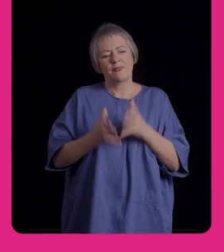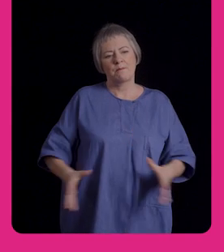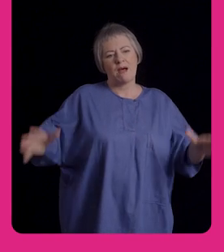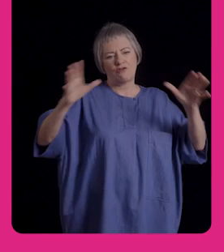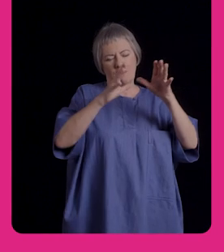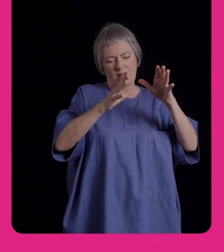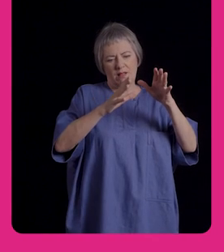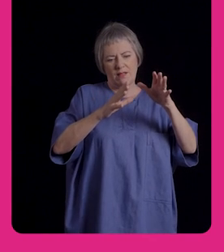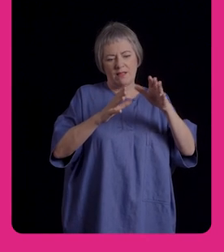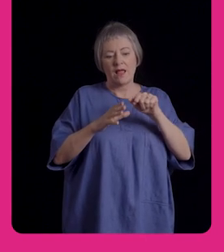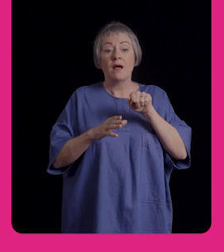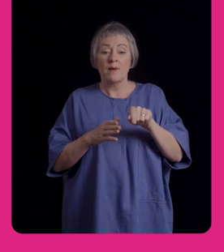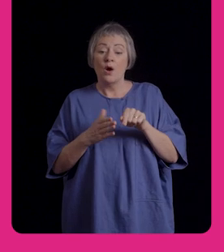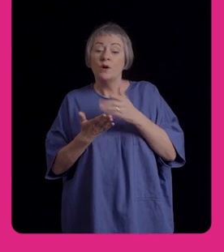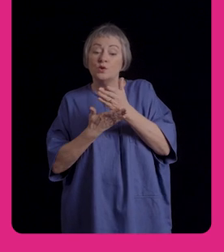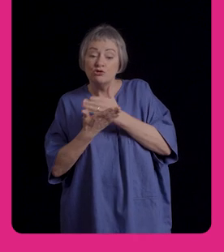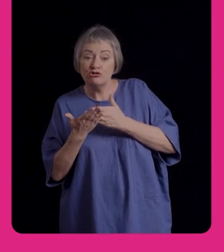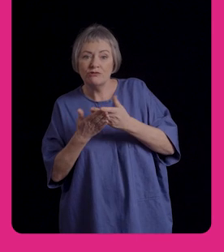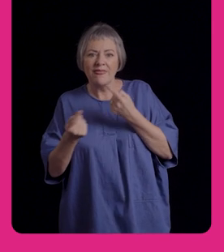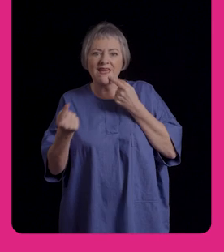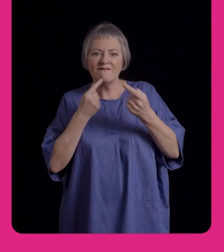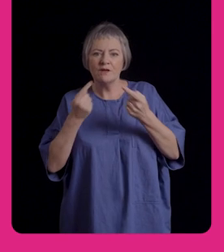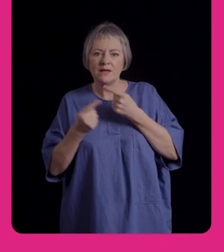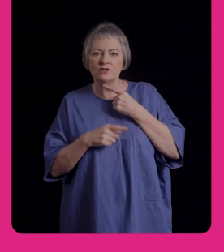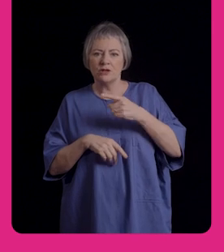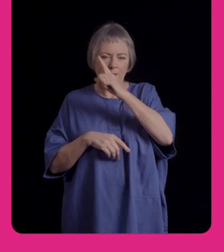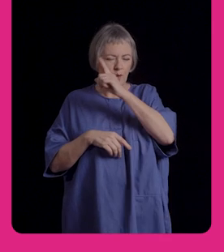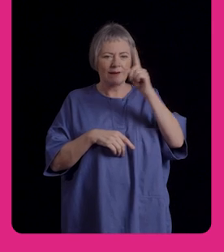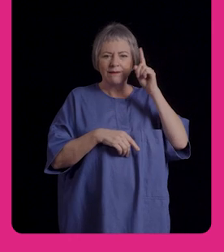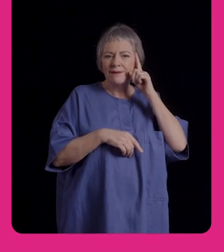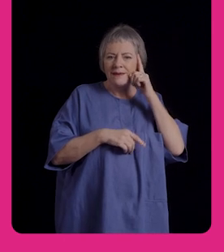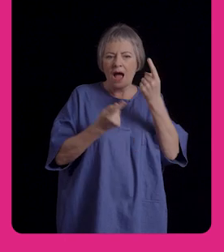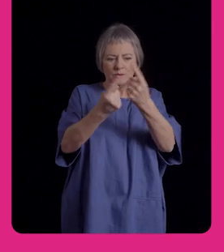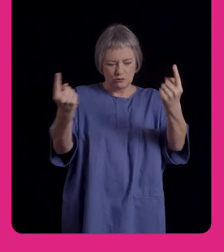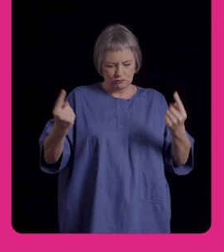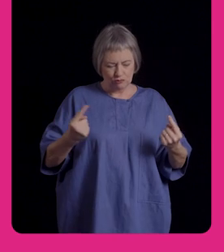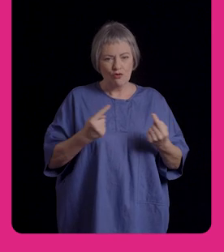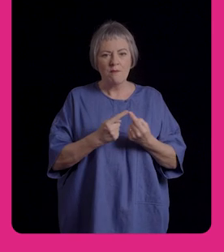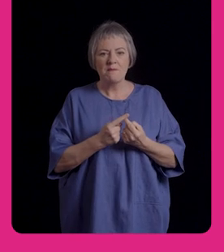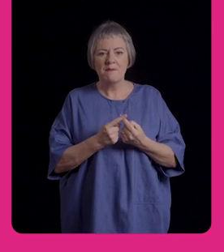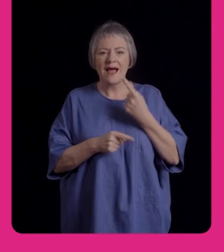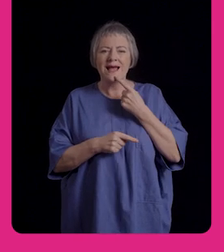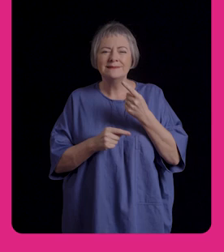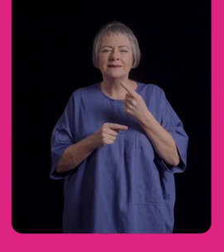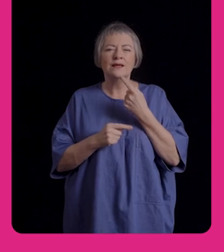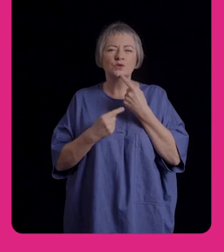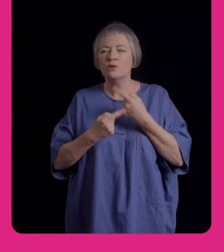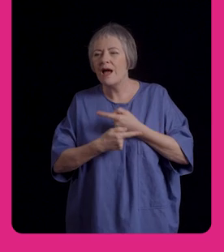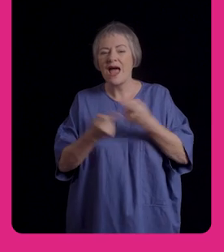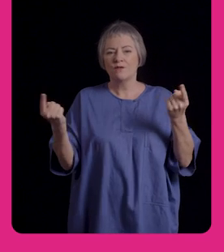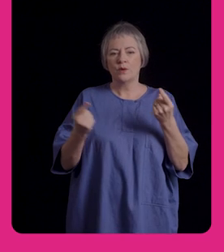Carl, to share the information about the captain's room, and I say to